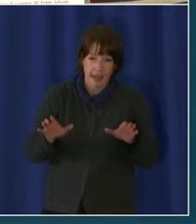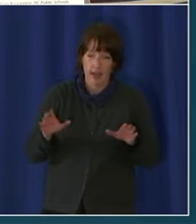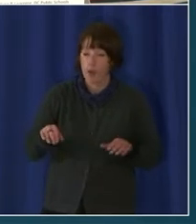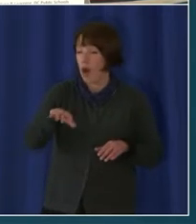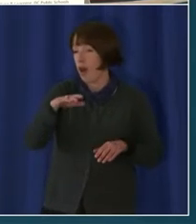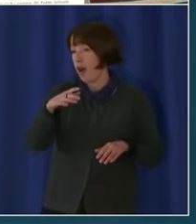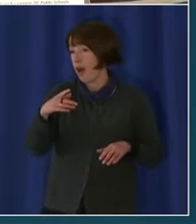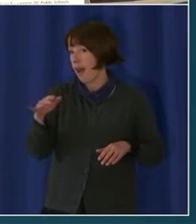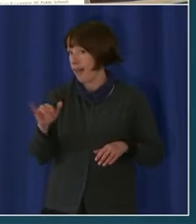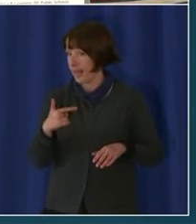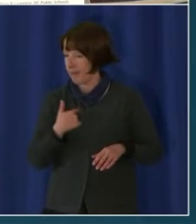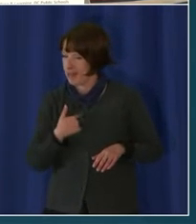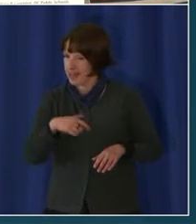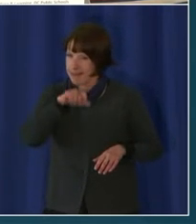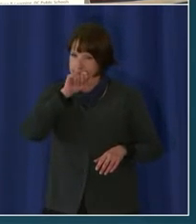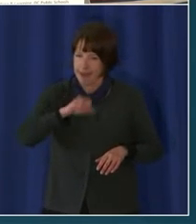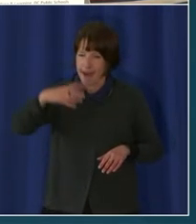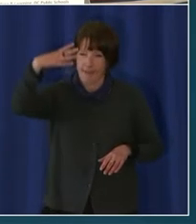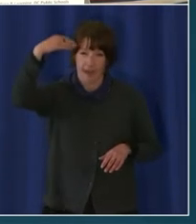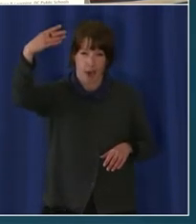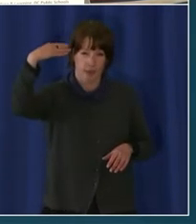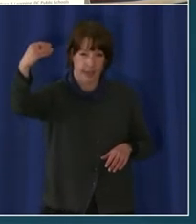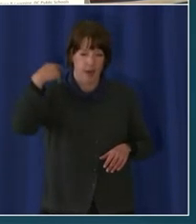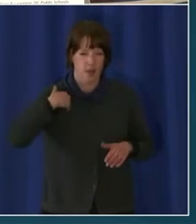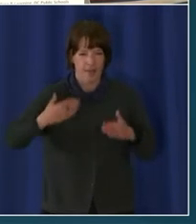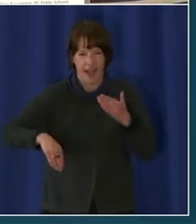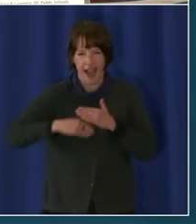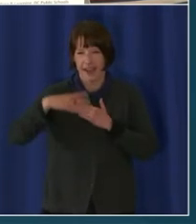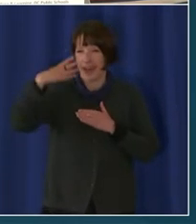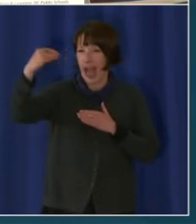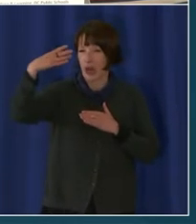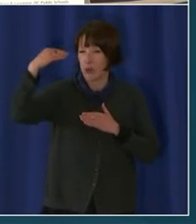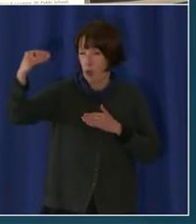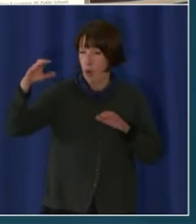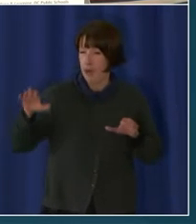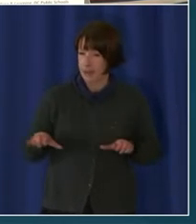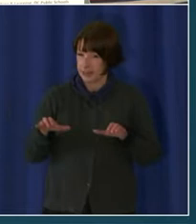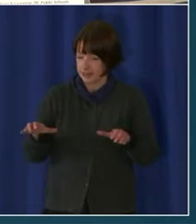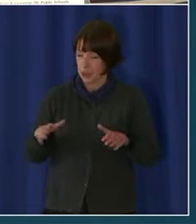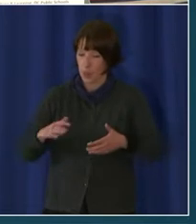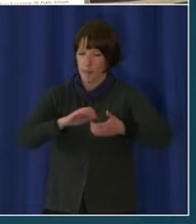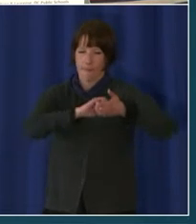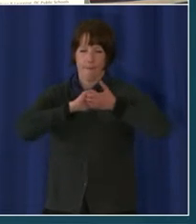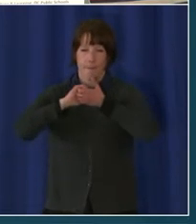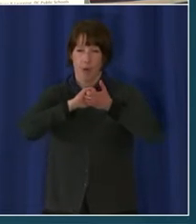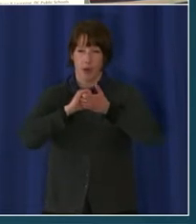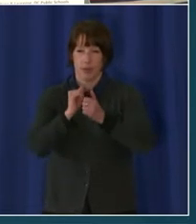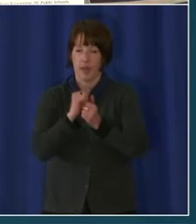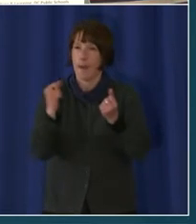the outdoors, we have added for the first time outdoor pursuits, and we've partnered with many great